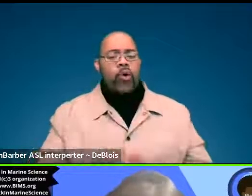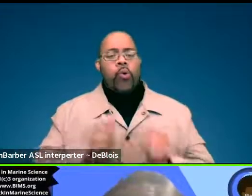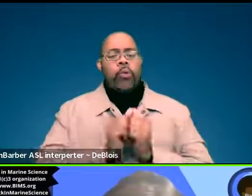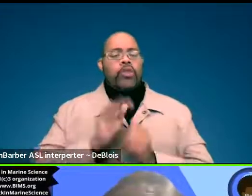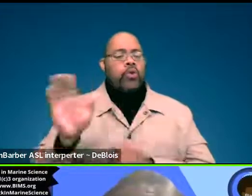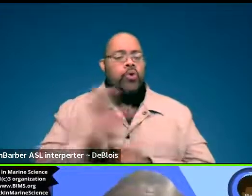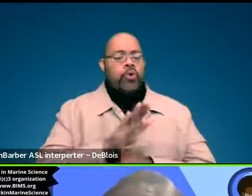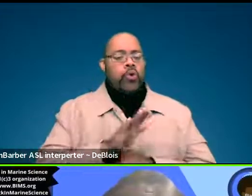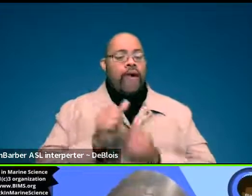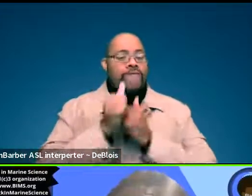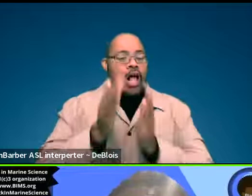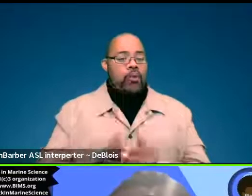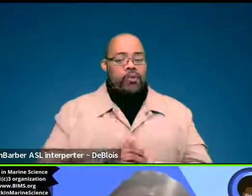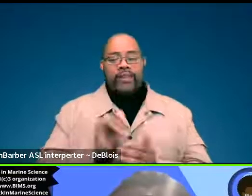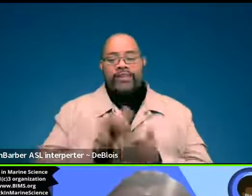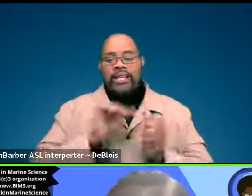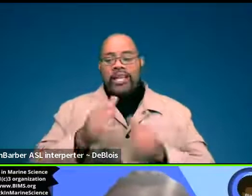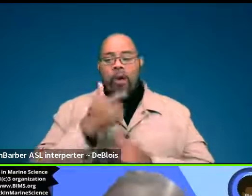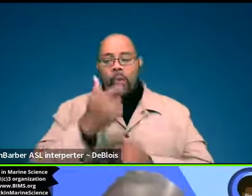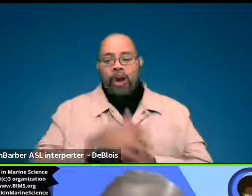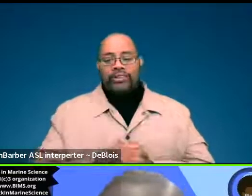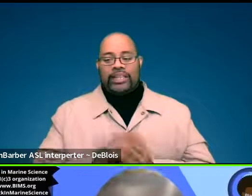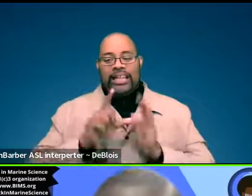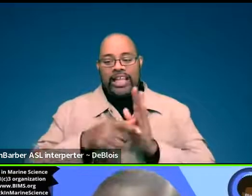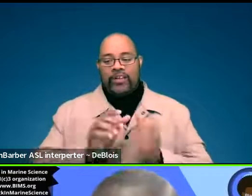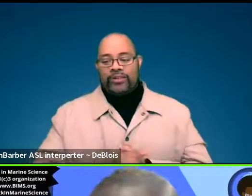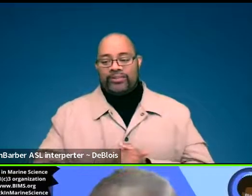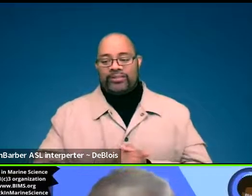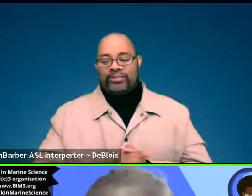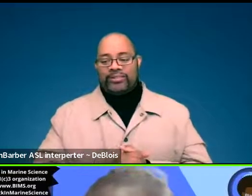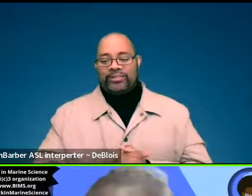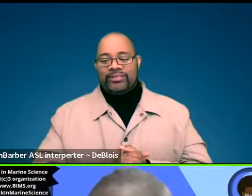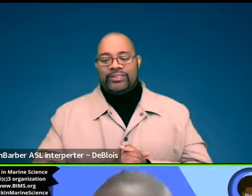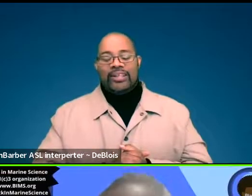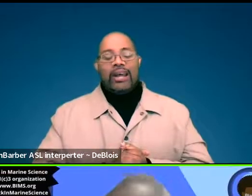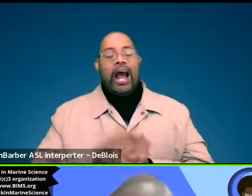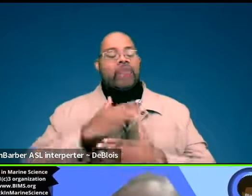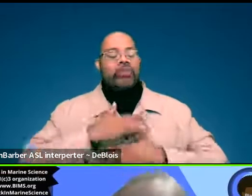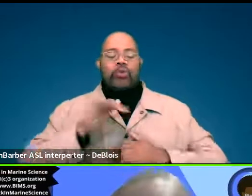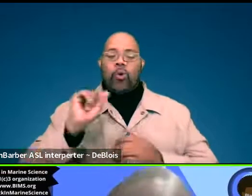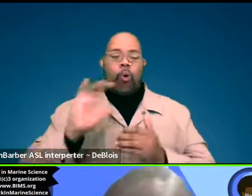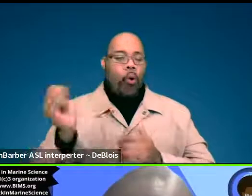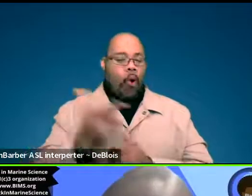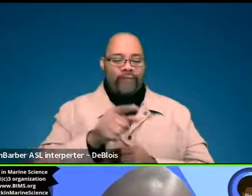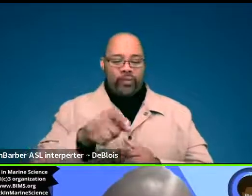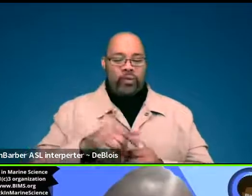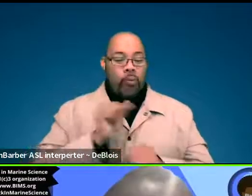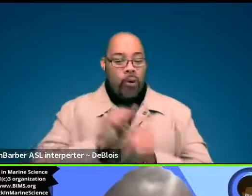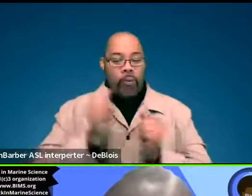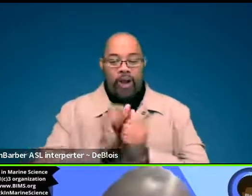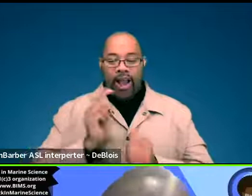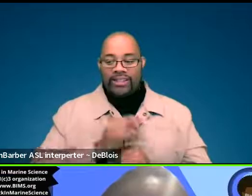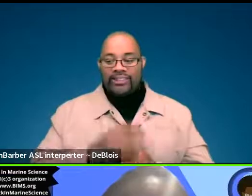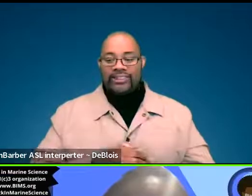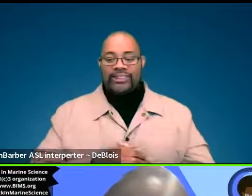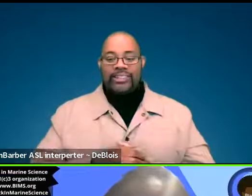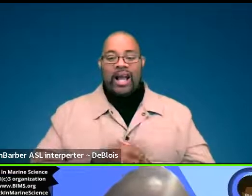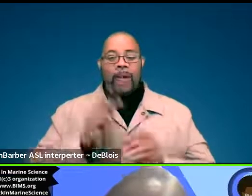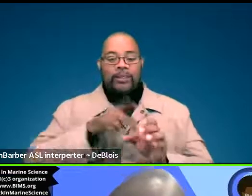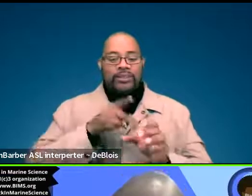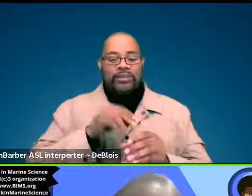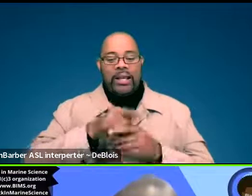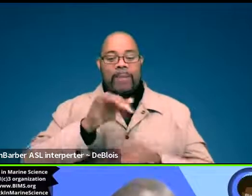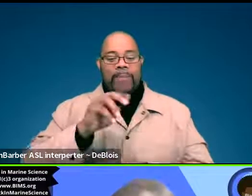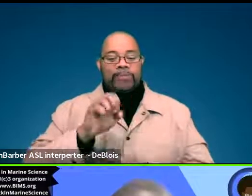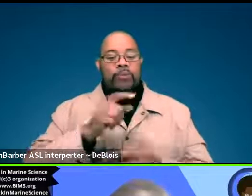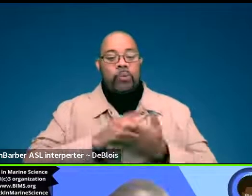your followers so that they can watch this later. I really appreciate you all working with us and participating in BIMS